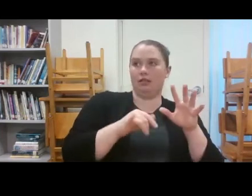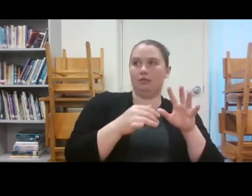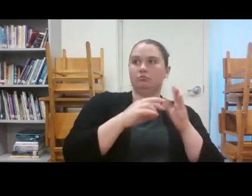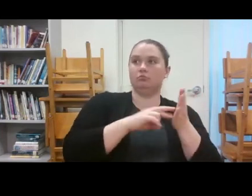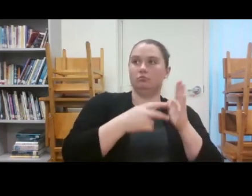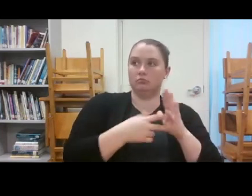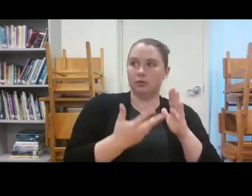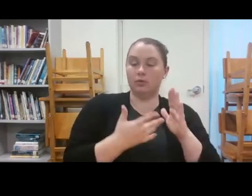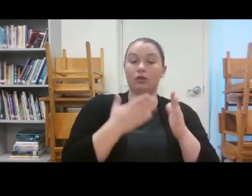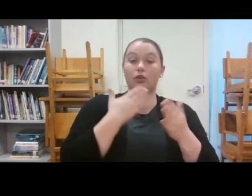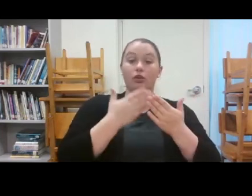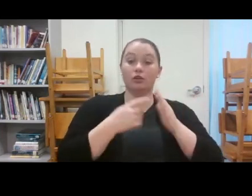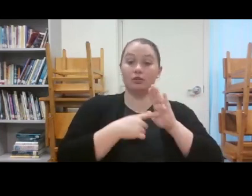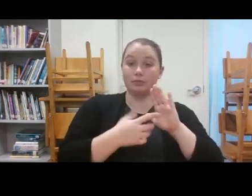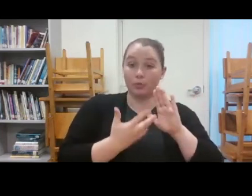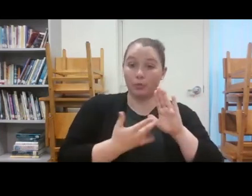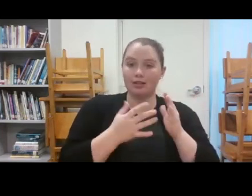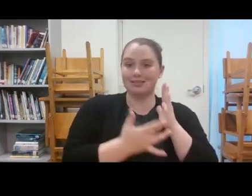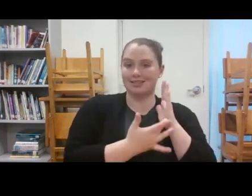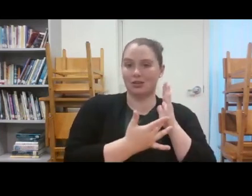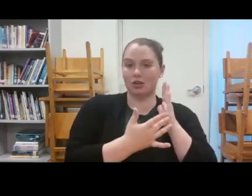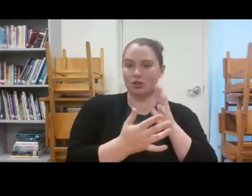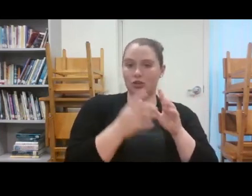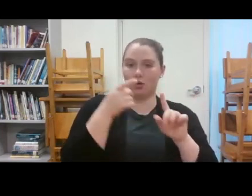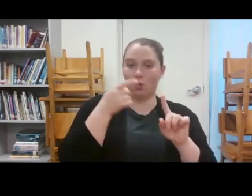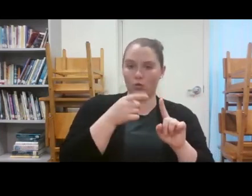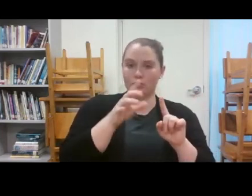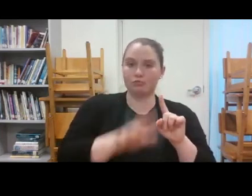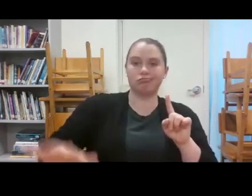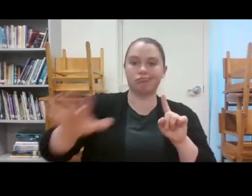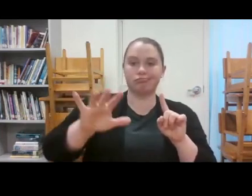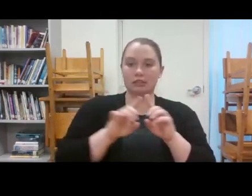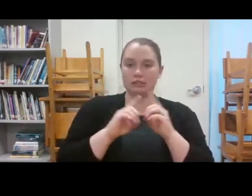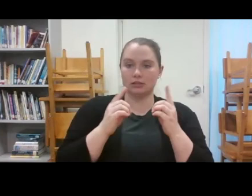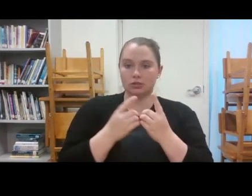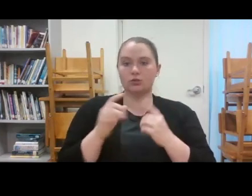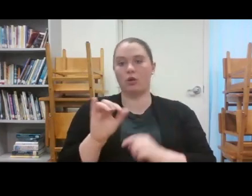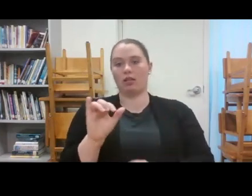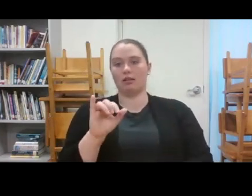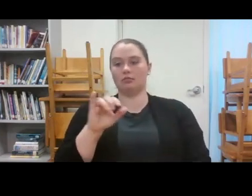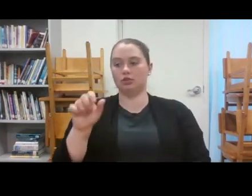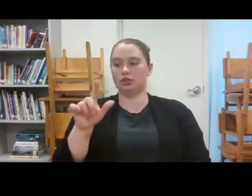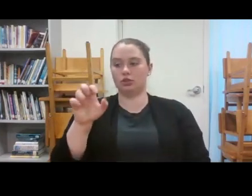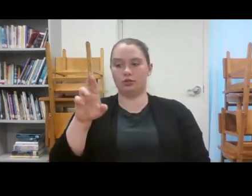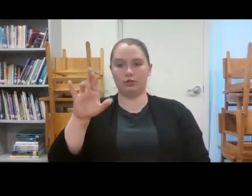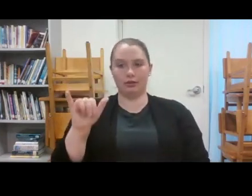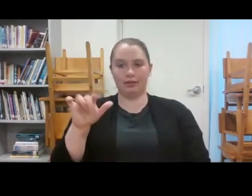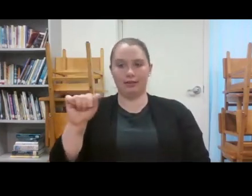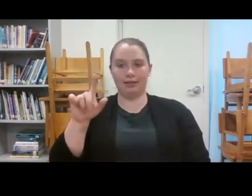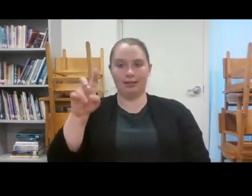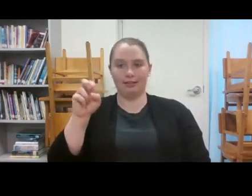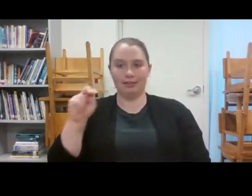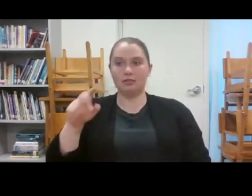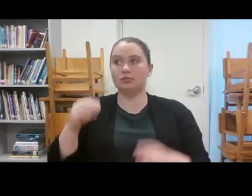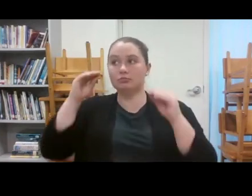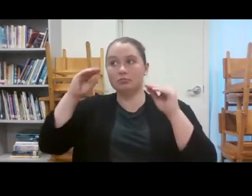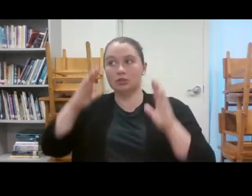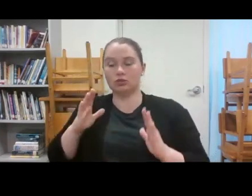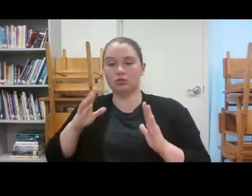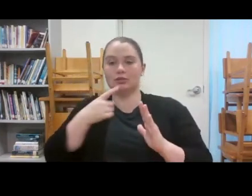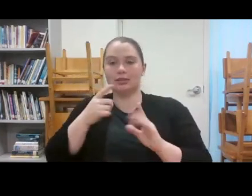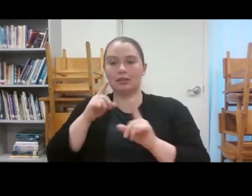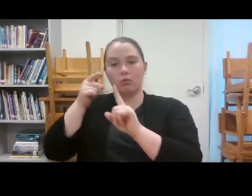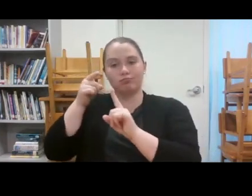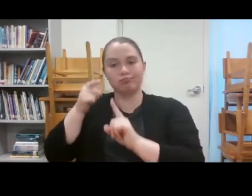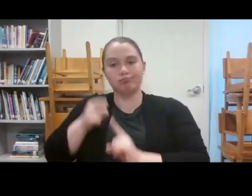one good example is technology goals across the district. Okay. So for example, Jerry Allen worked with principals and educators about what the goals were.